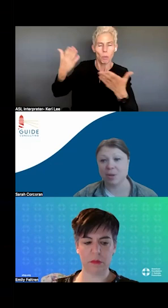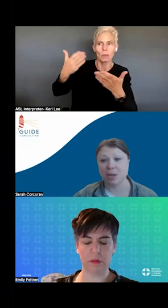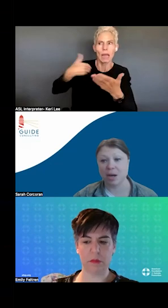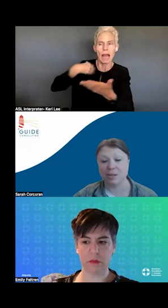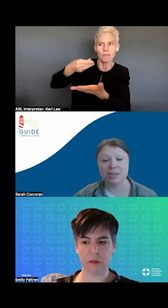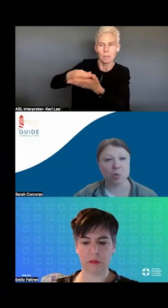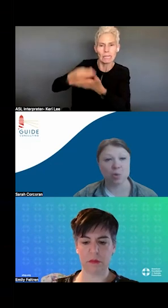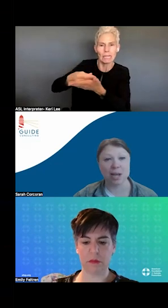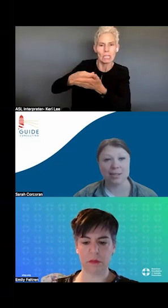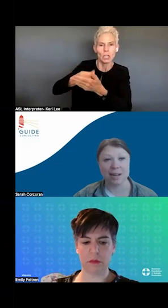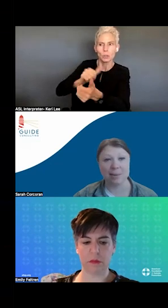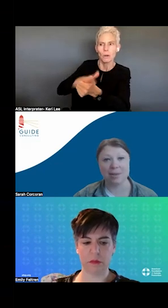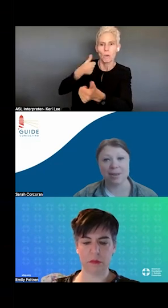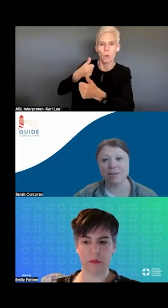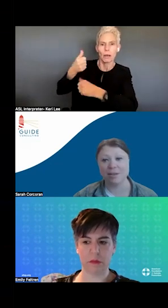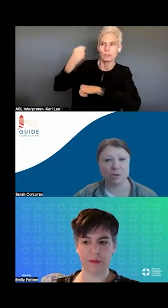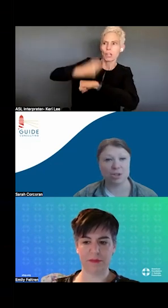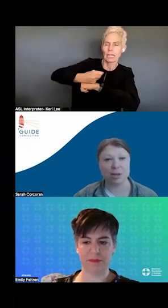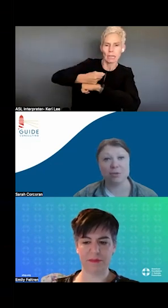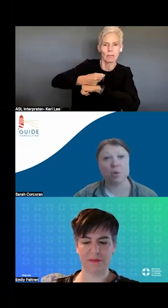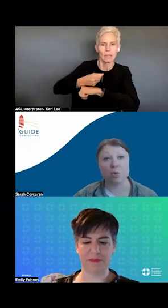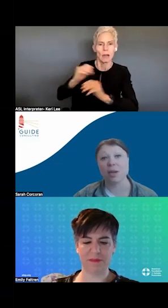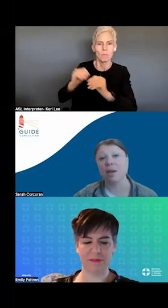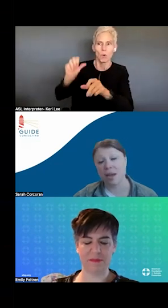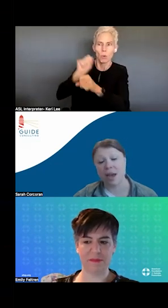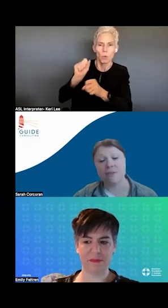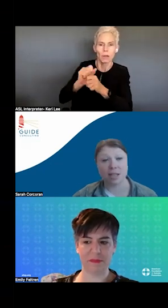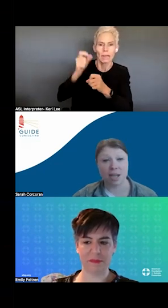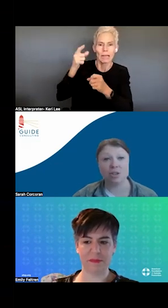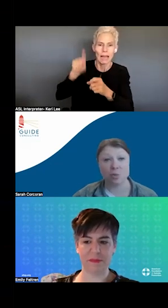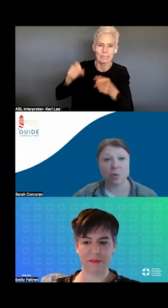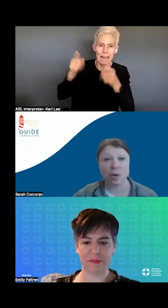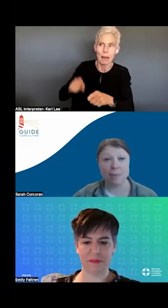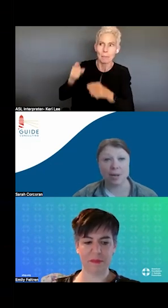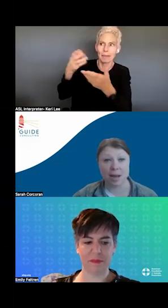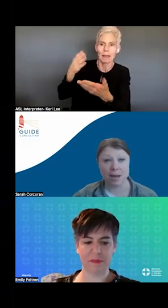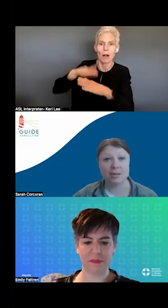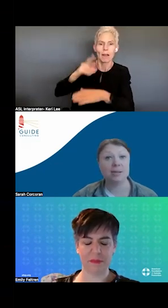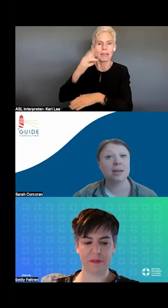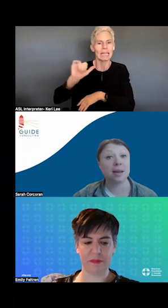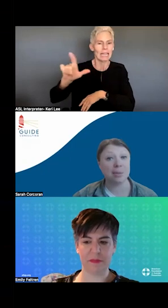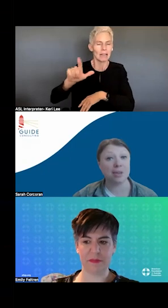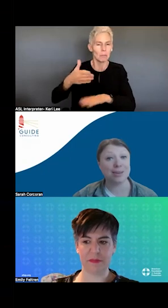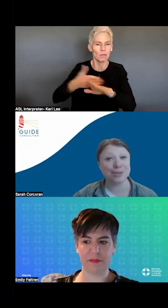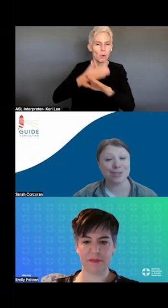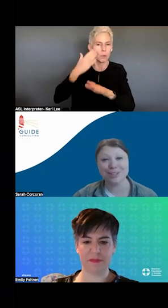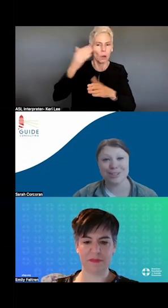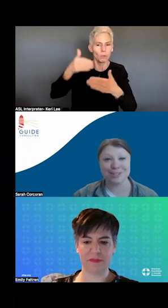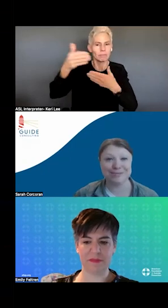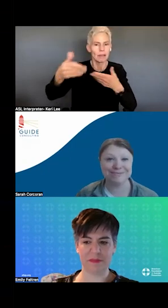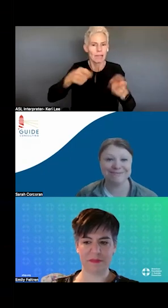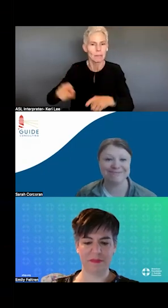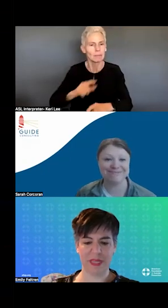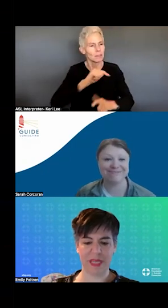shutdown, but some more work has to happen on the Hill and negotiating before we have an indication of what will happen next. Emily, I will turn it to